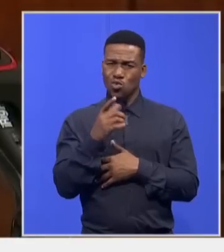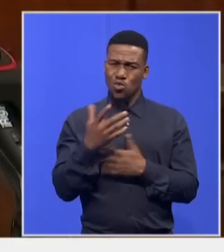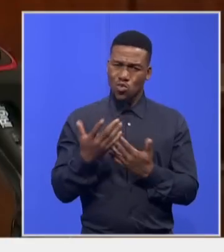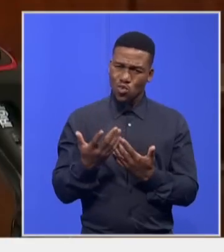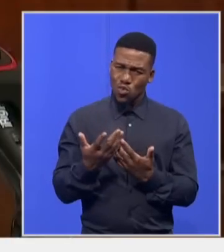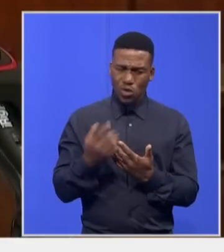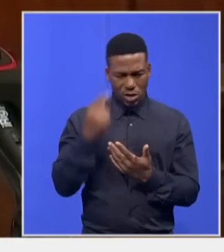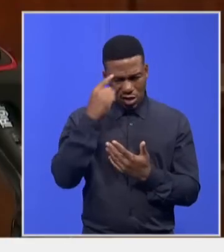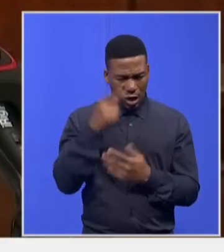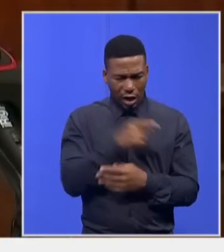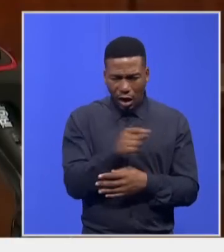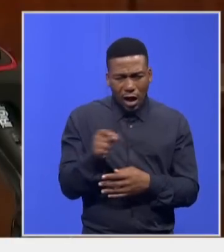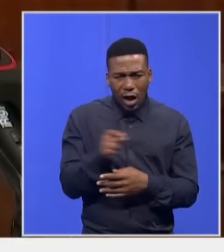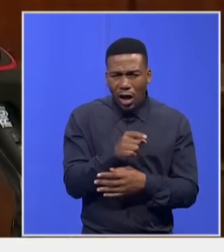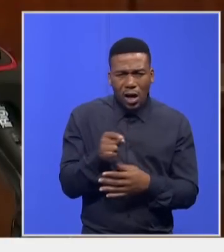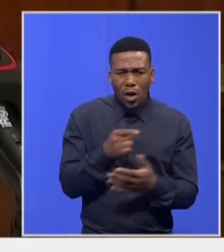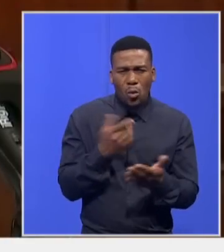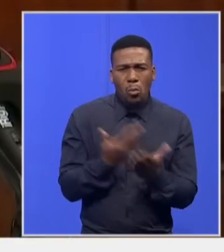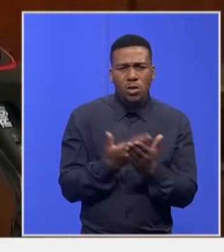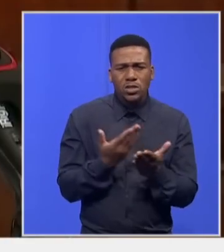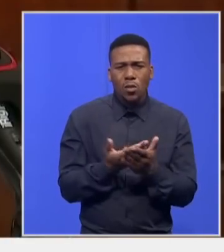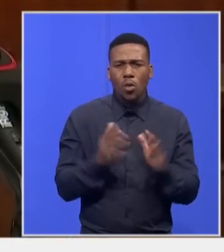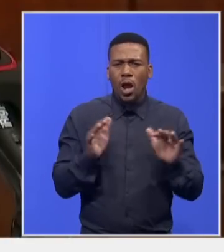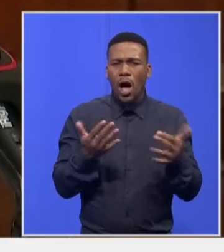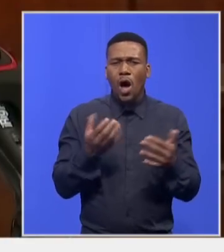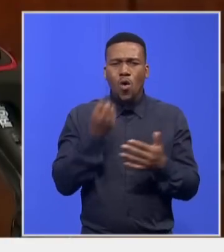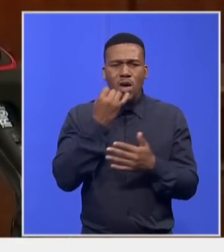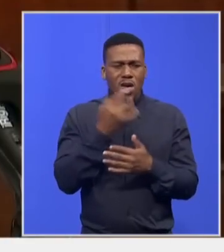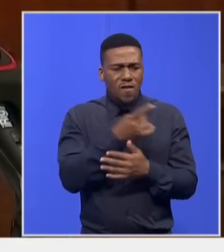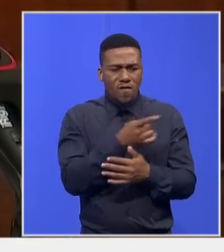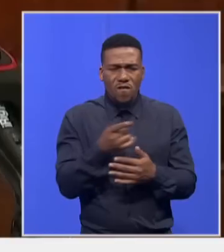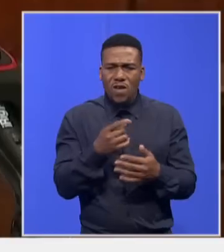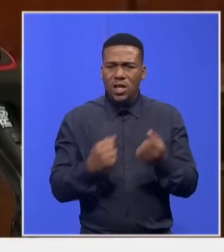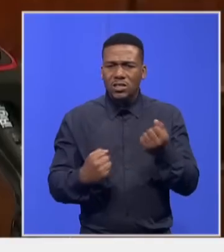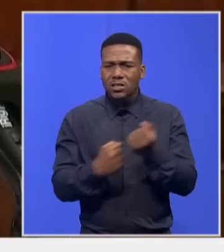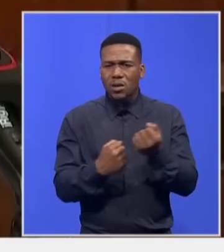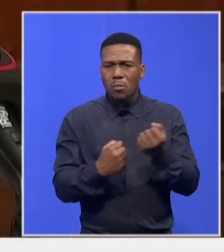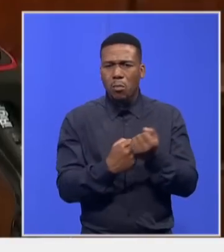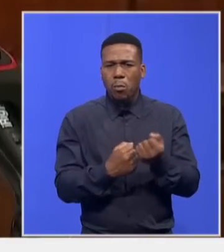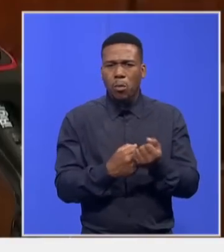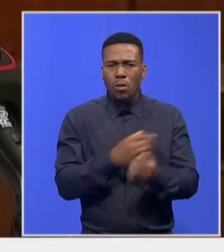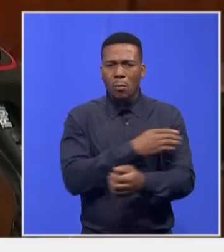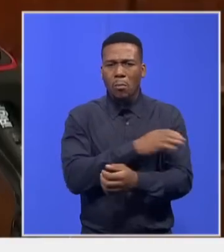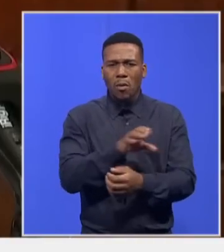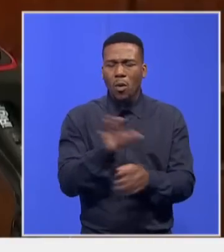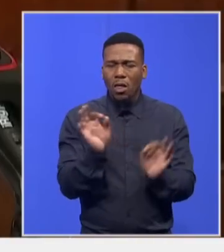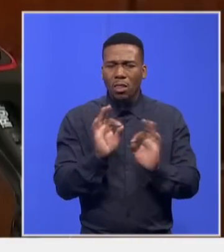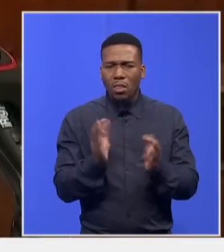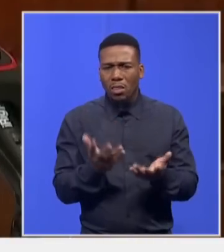to be possible without it. And then coming back to money,